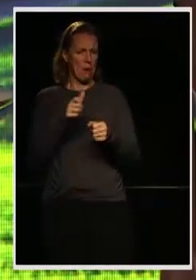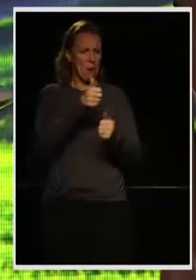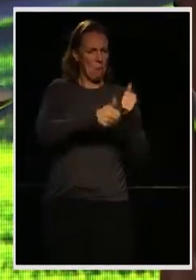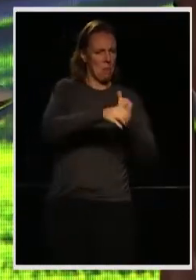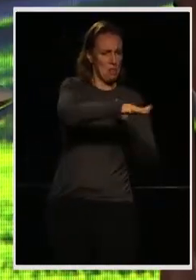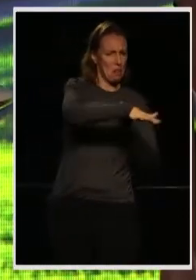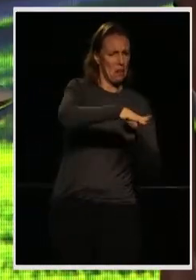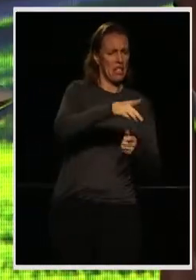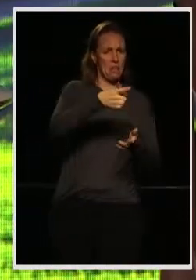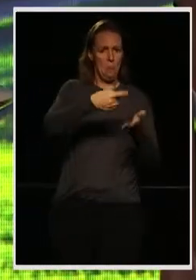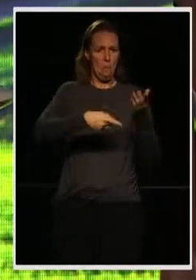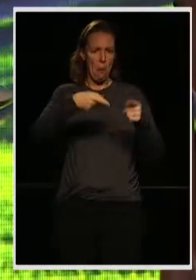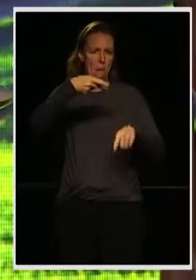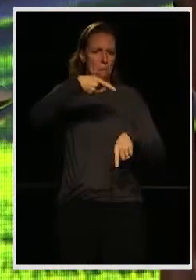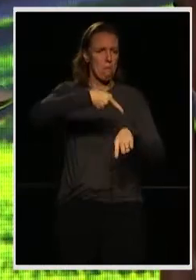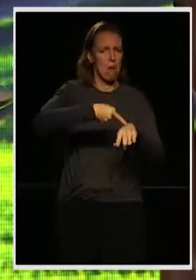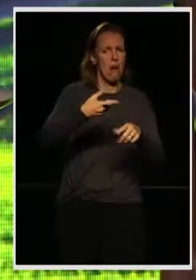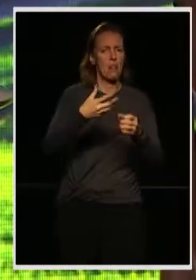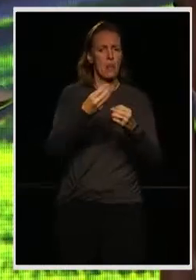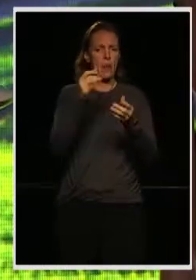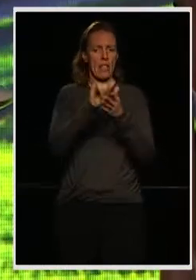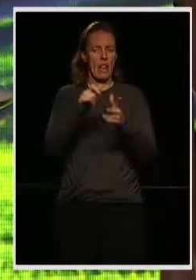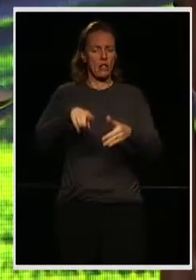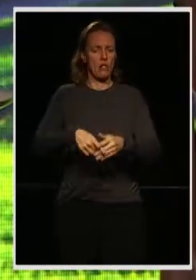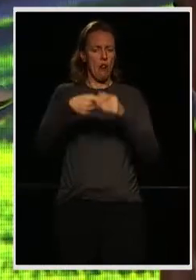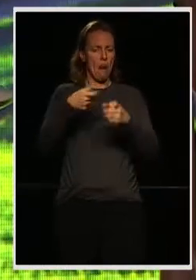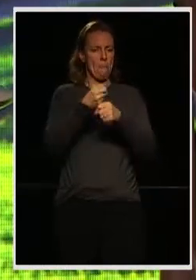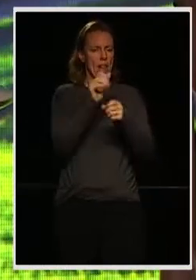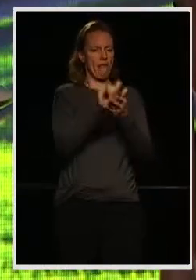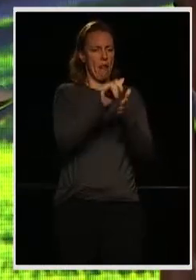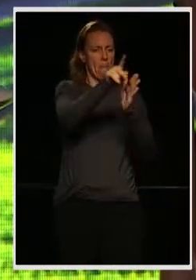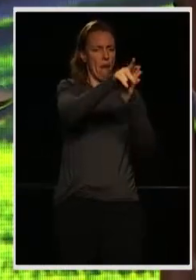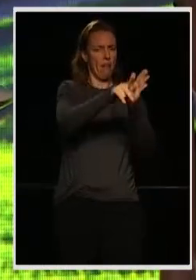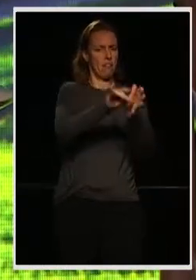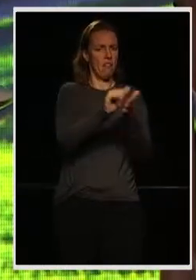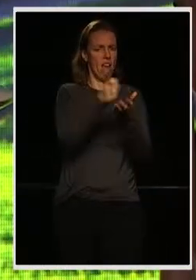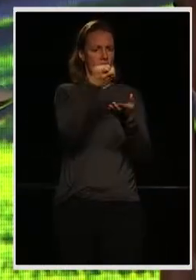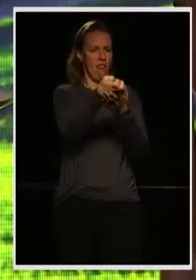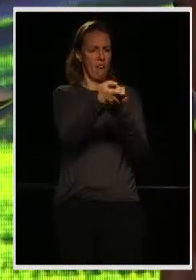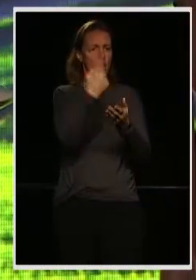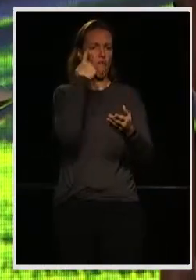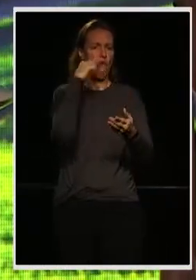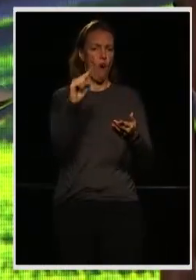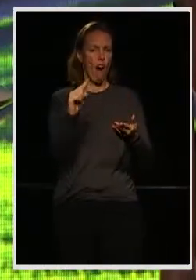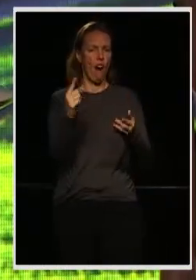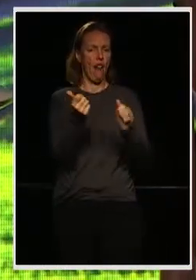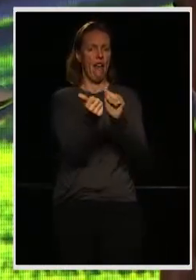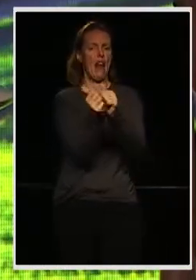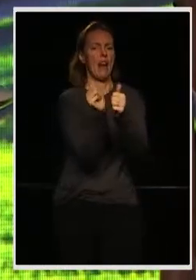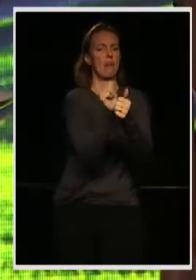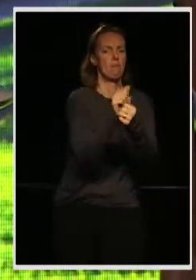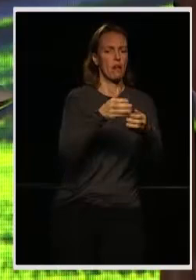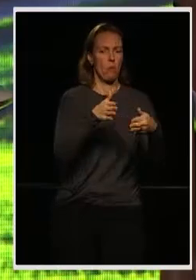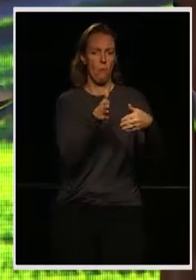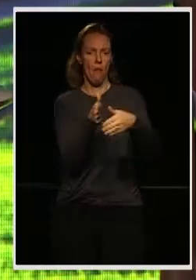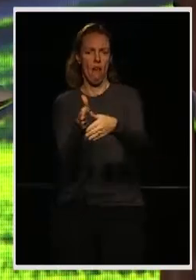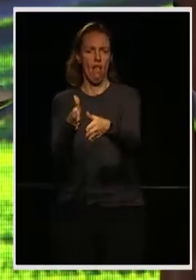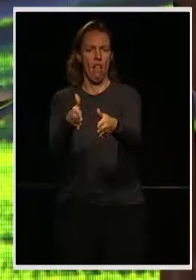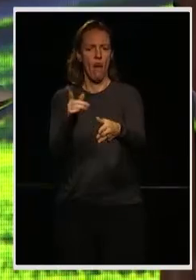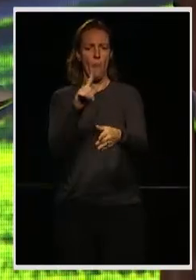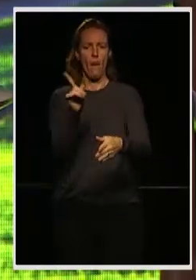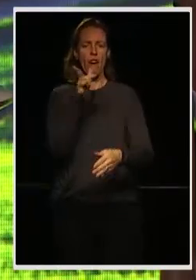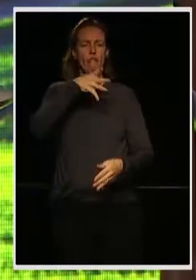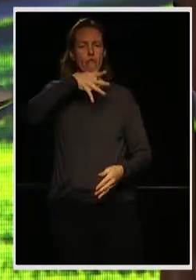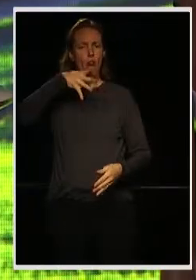point, so that we can start making that, again, that policy and that economic case for a adaptation pathway where farmers